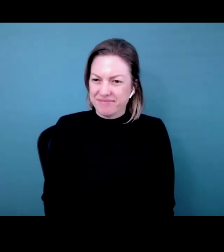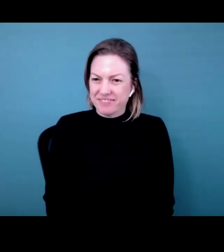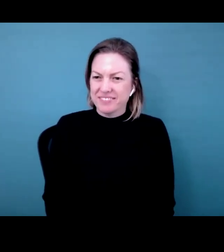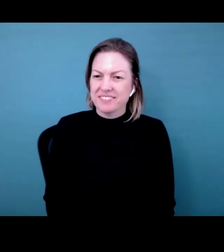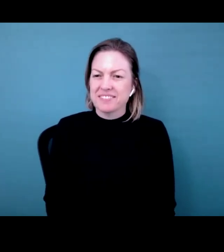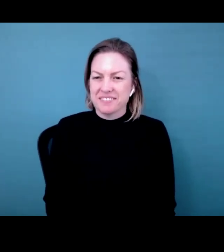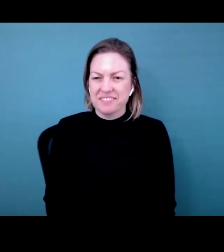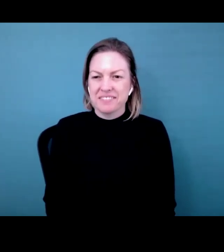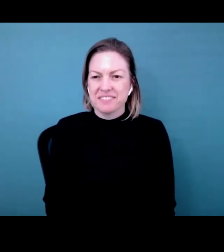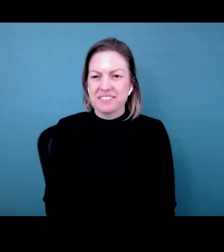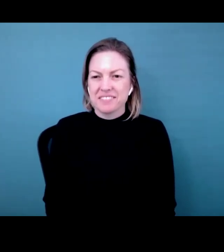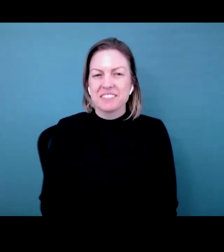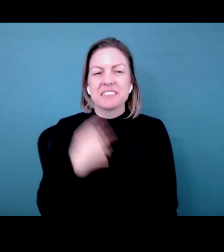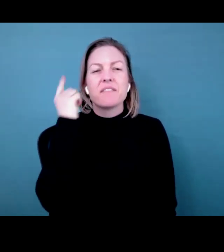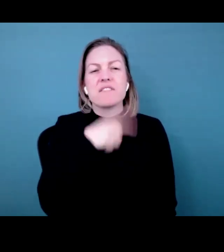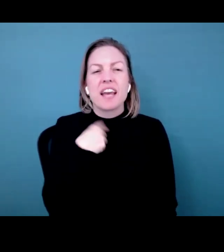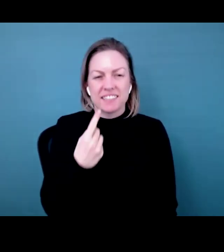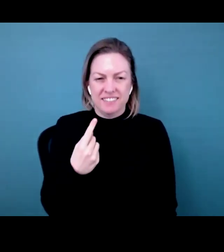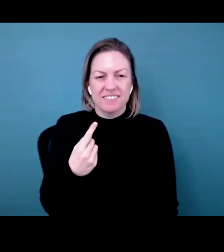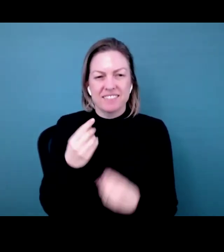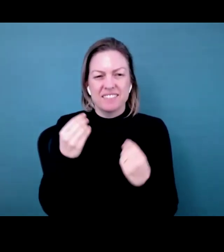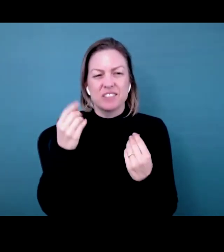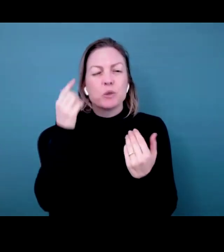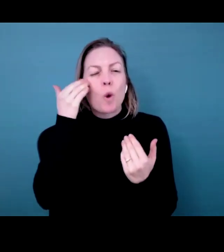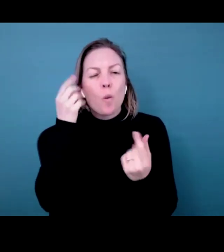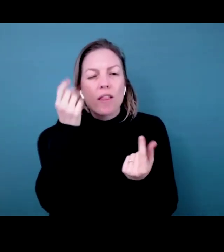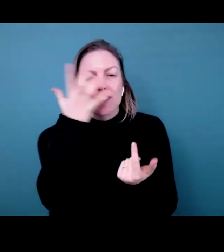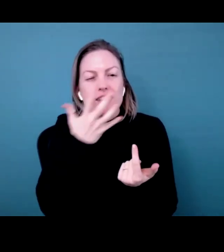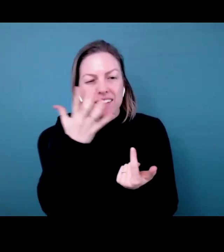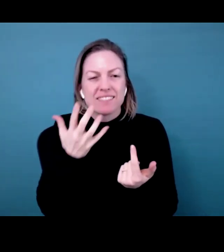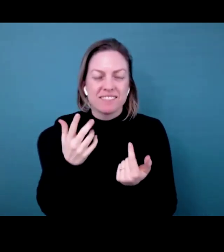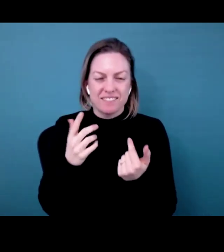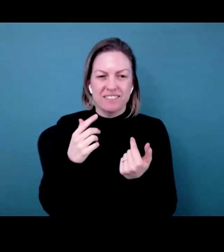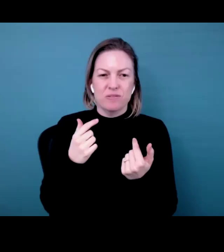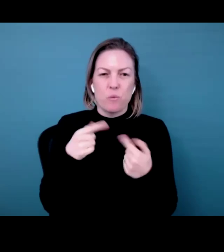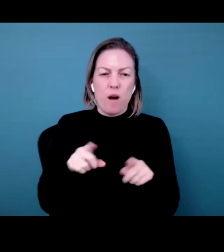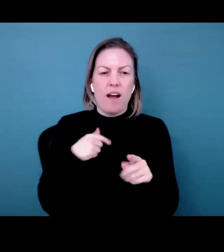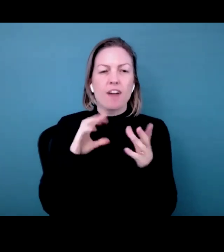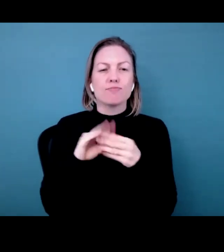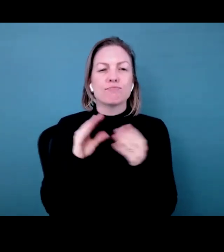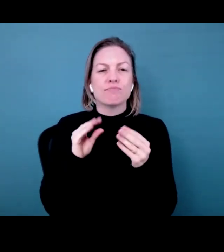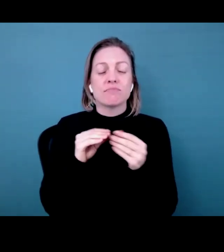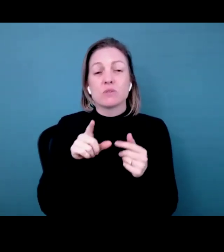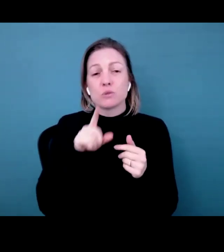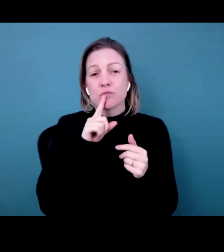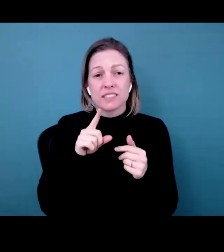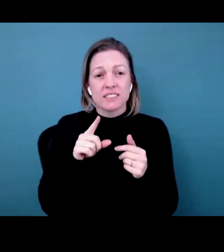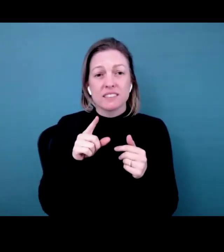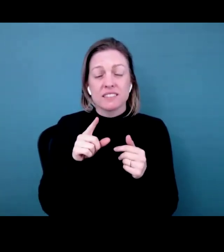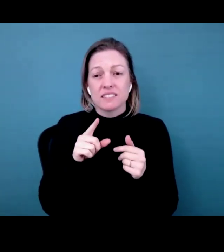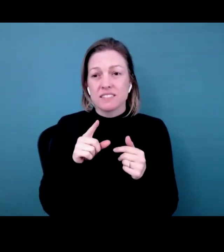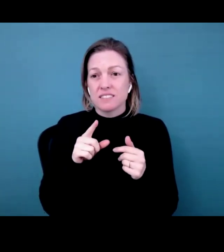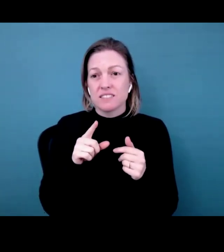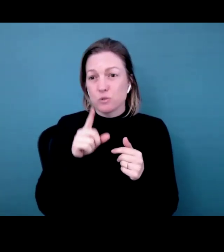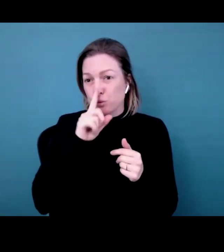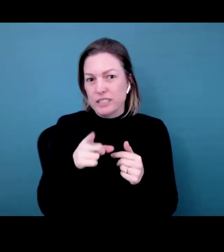just wanted to put a face to the story because this is, if anything, it's an incredibly human